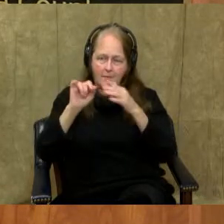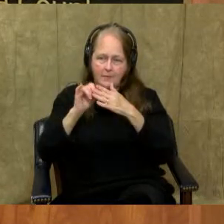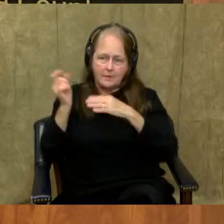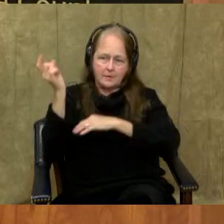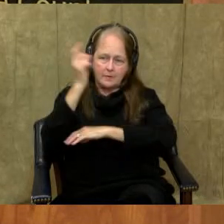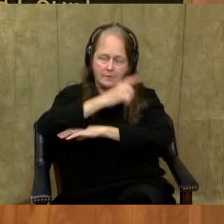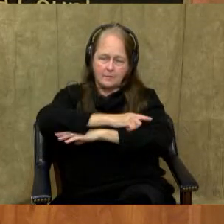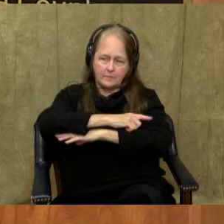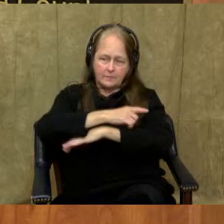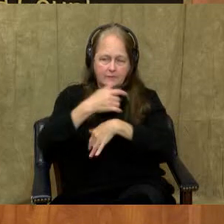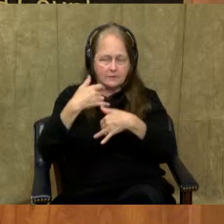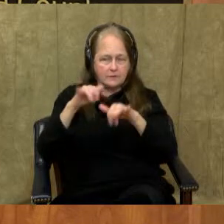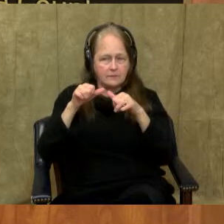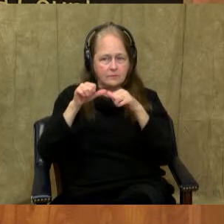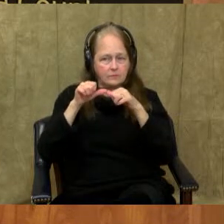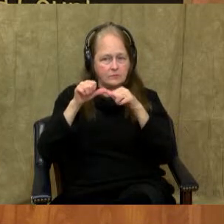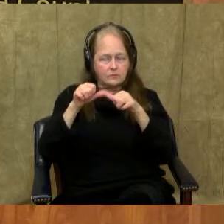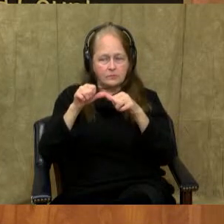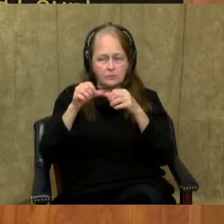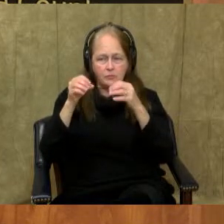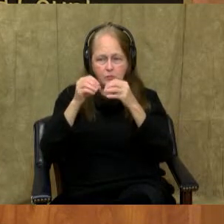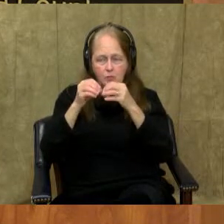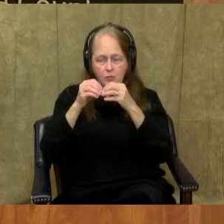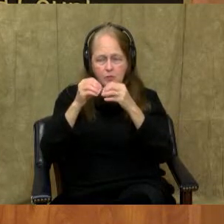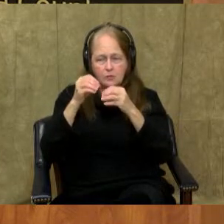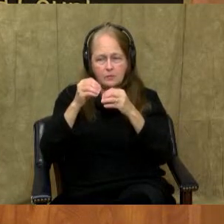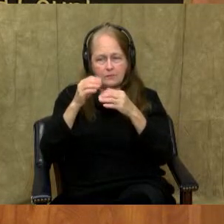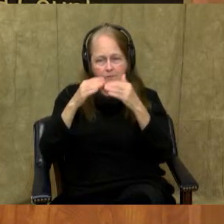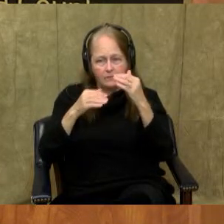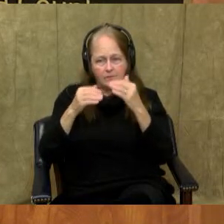still recovering to this day from what happened then.